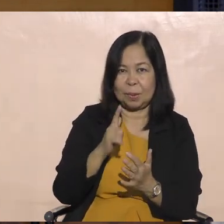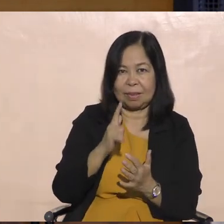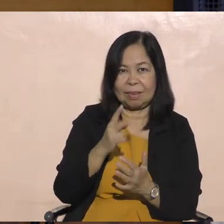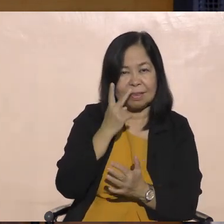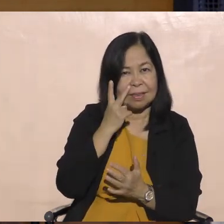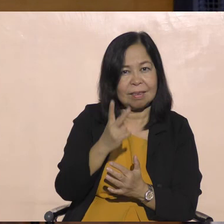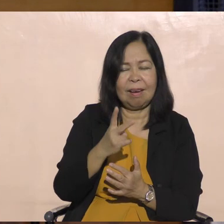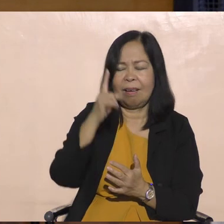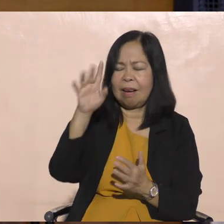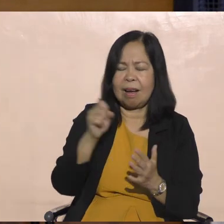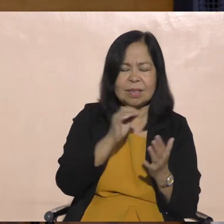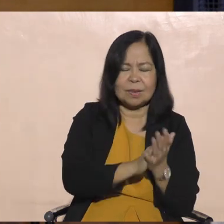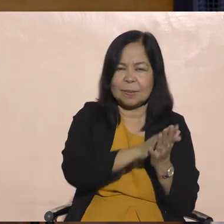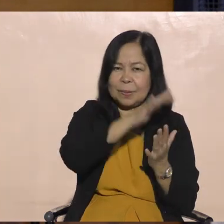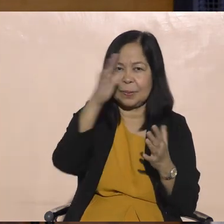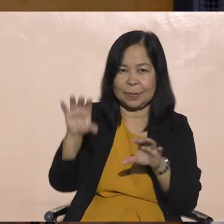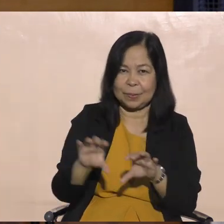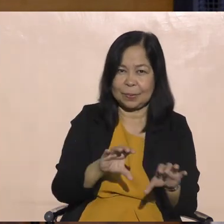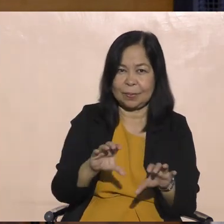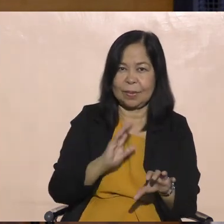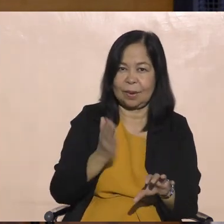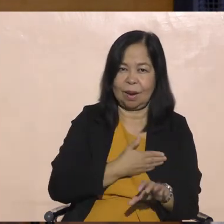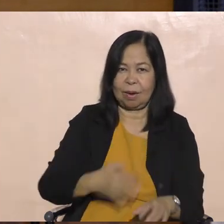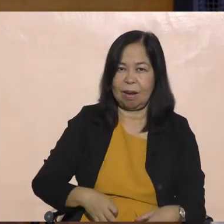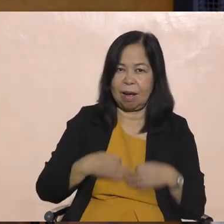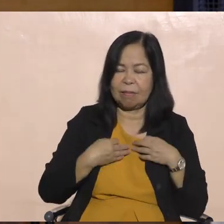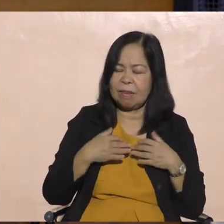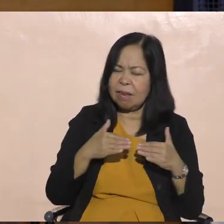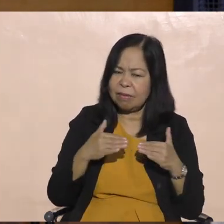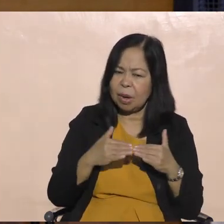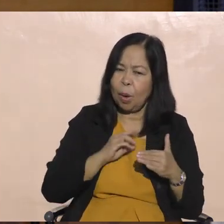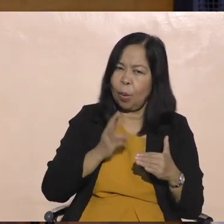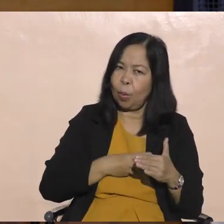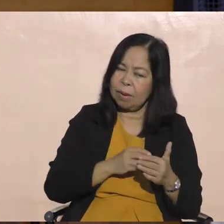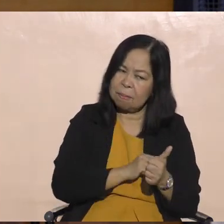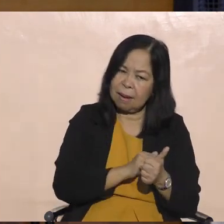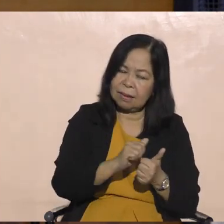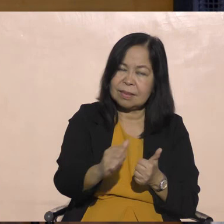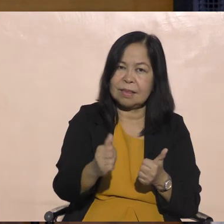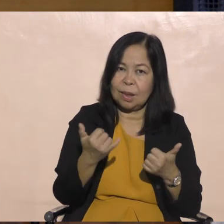it sometimes we think of it as dark or hard or